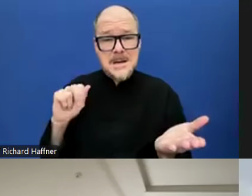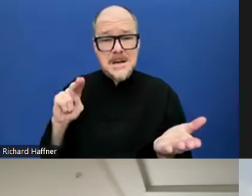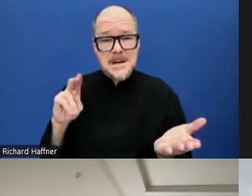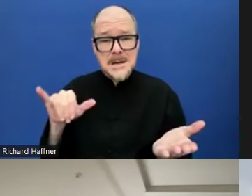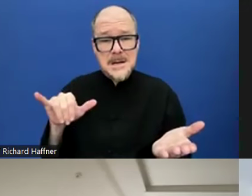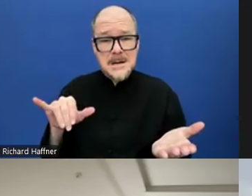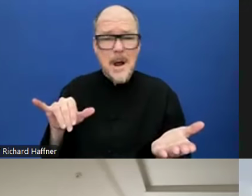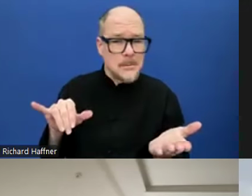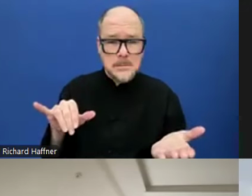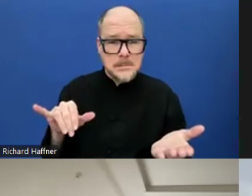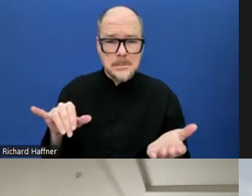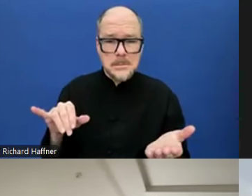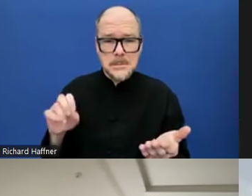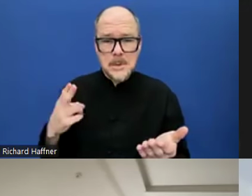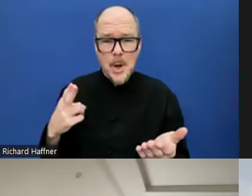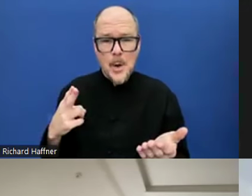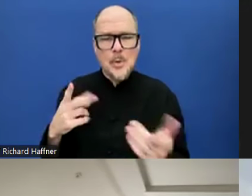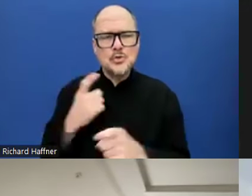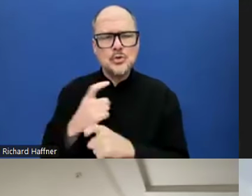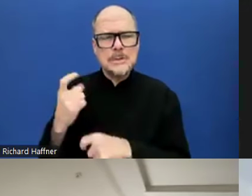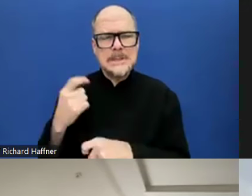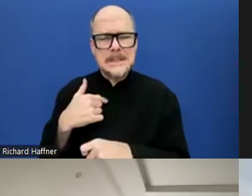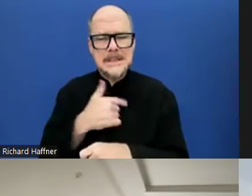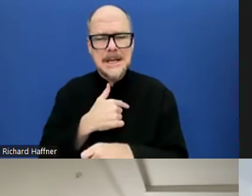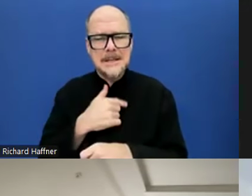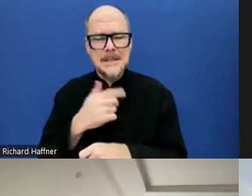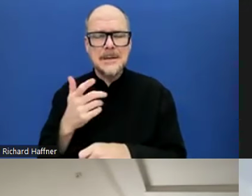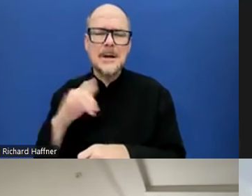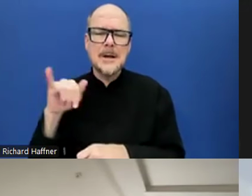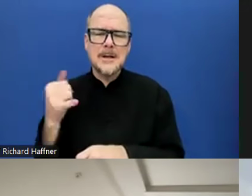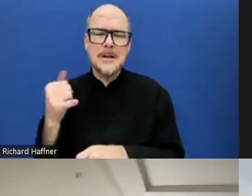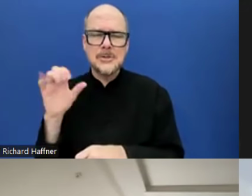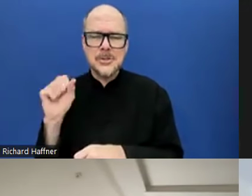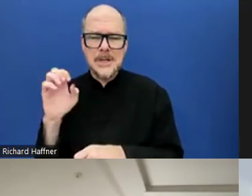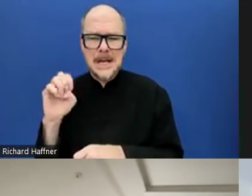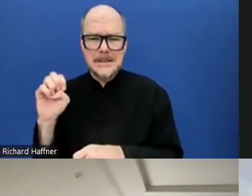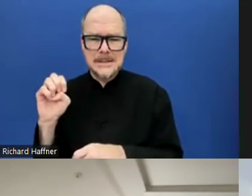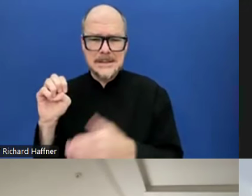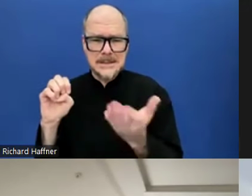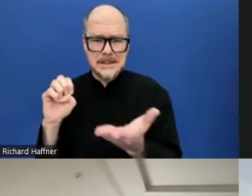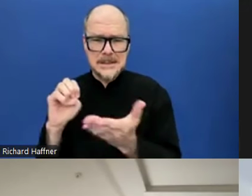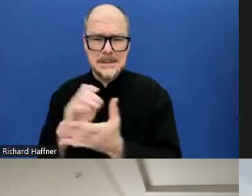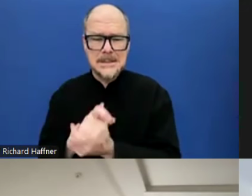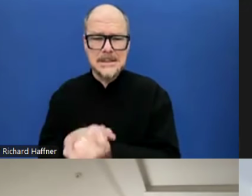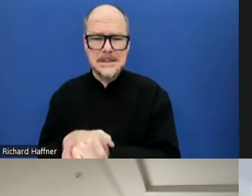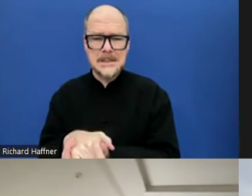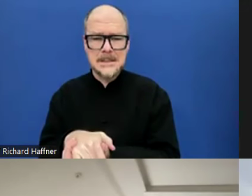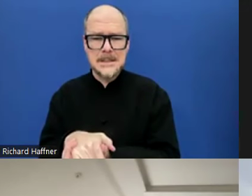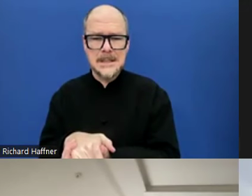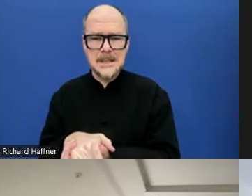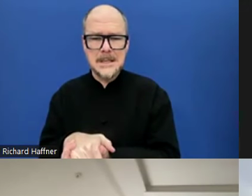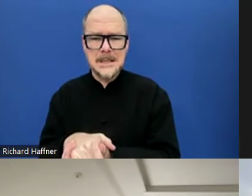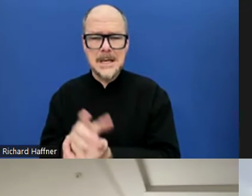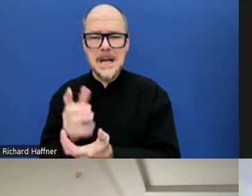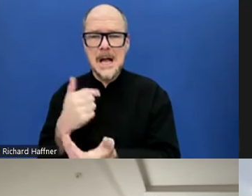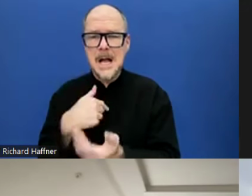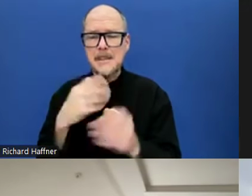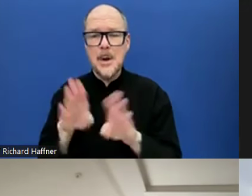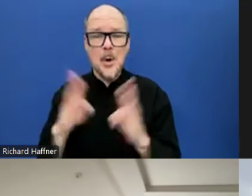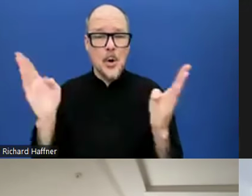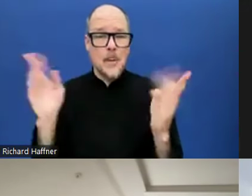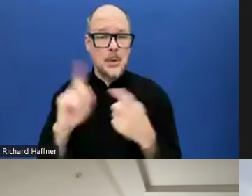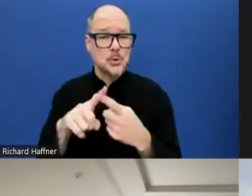was that a, did you tease us? We'll go with Jesse Weller, but maybe Anthony has a thought. Go ahead. I'm open to the consensus